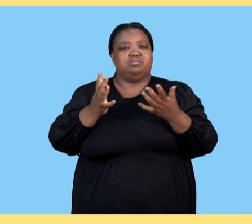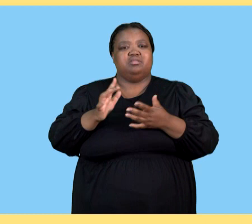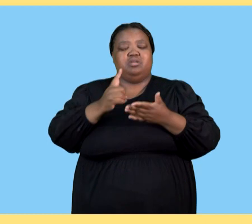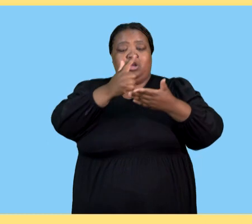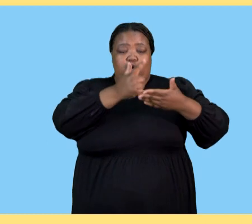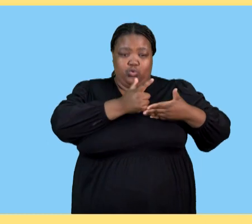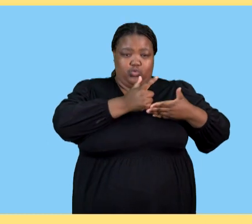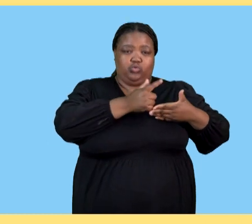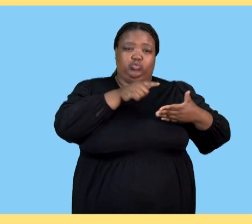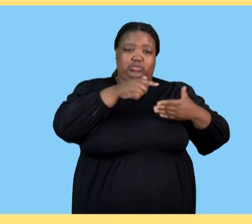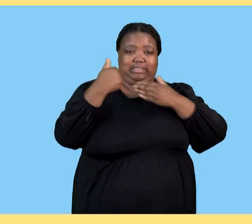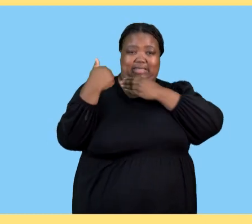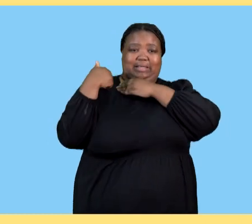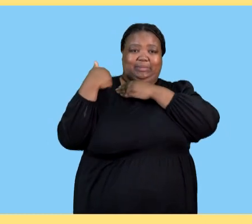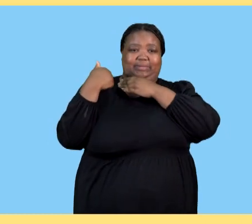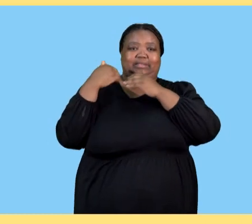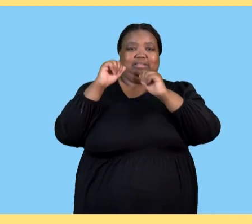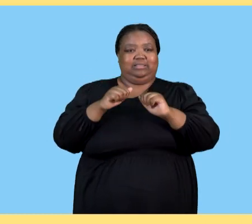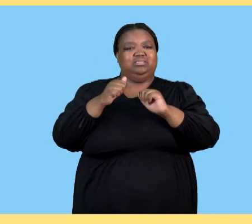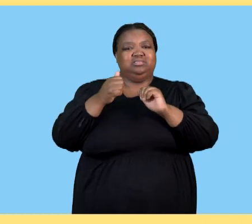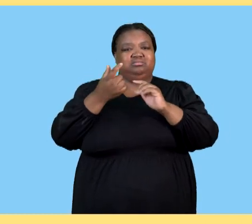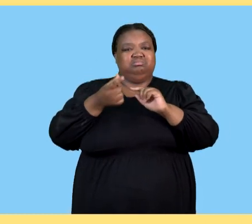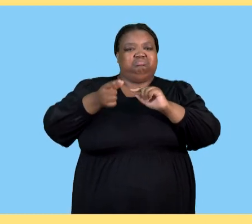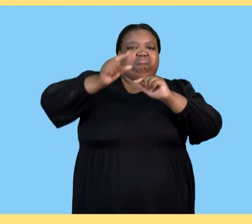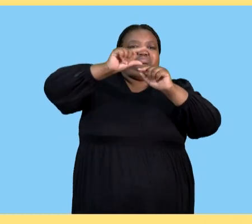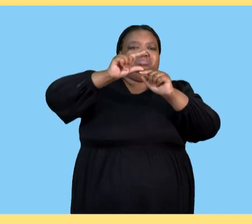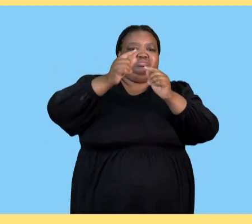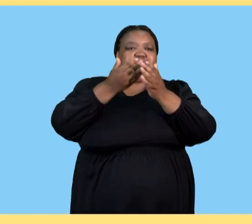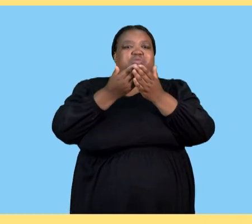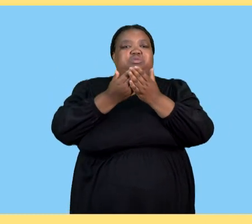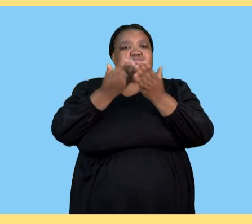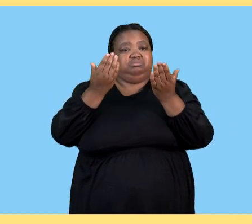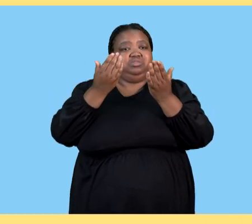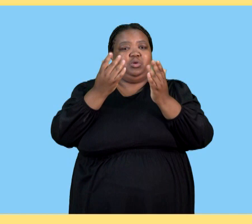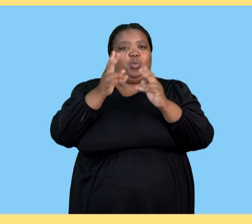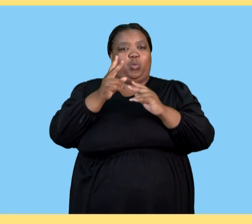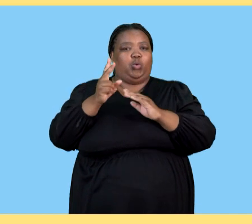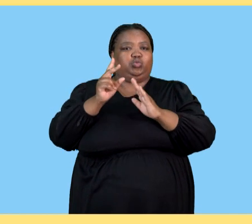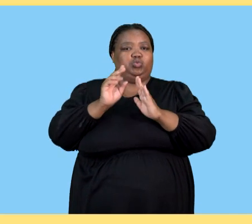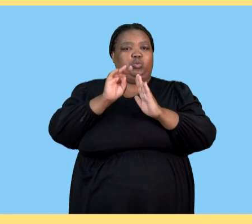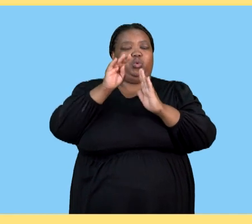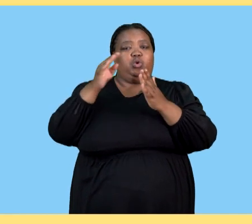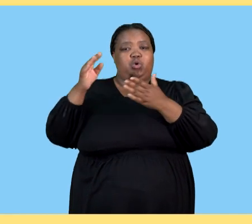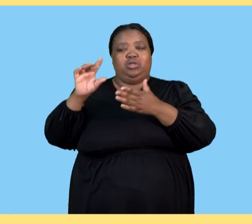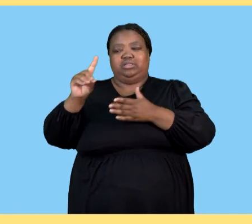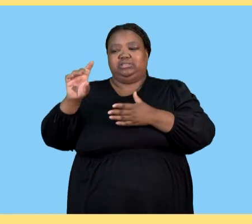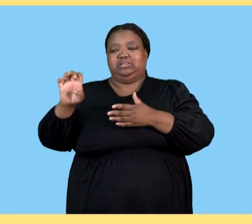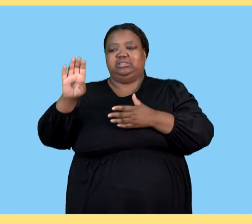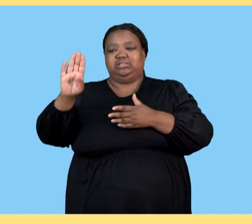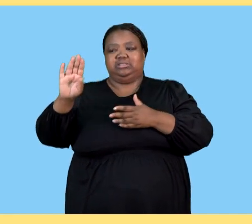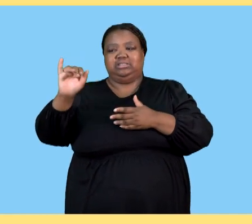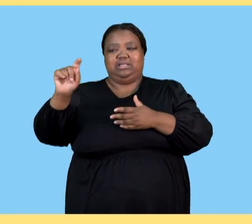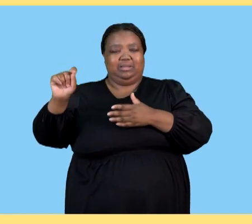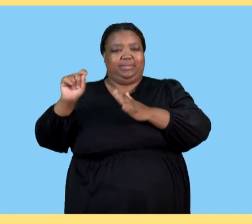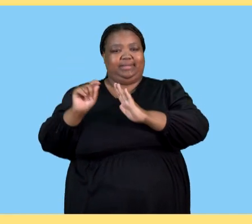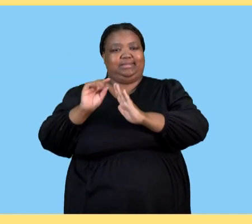you have to remember that loan is a liability which will increase on the credit side and decrease on the debit